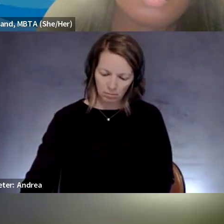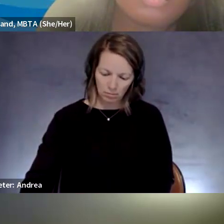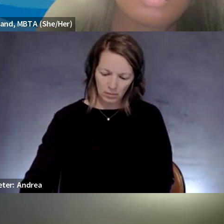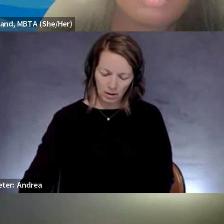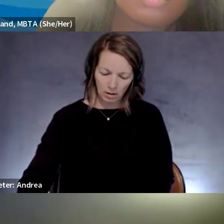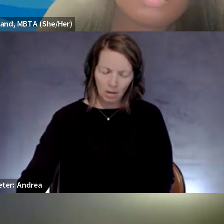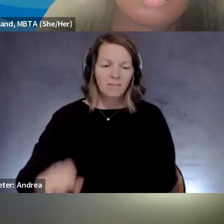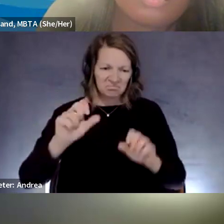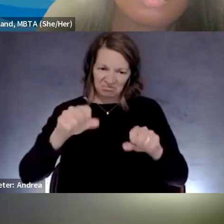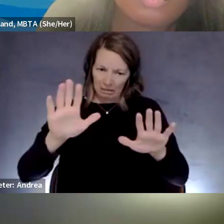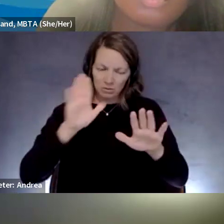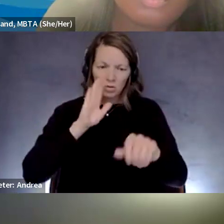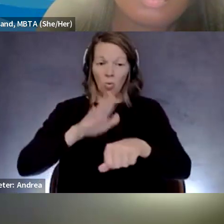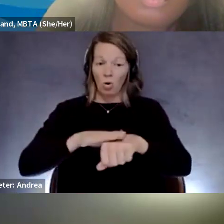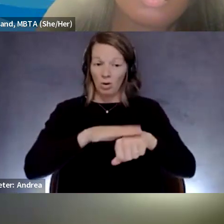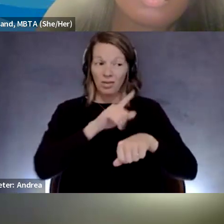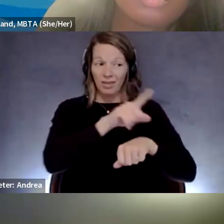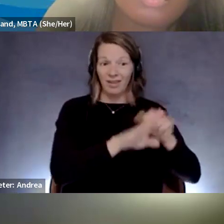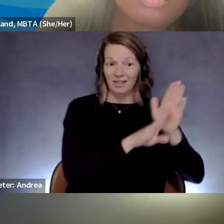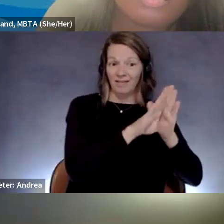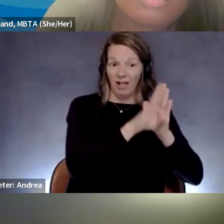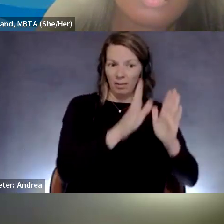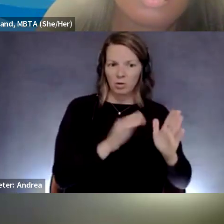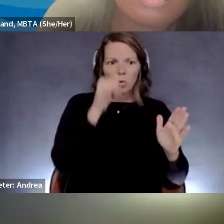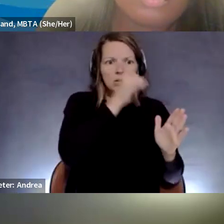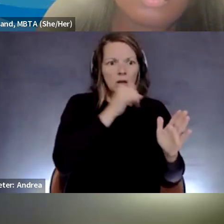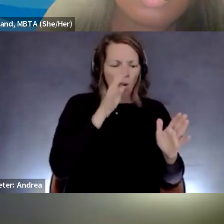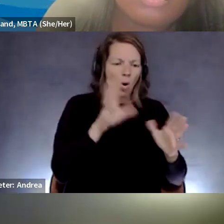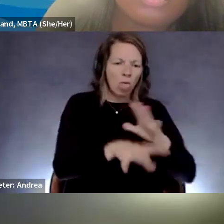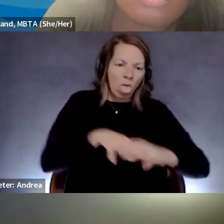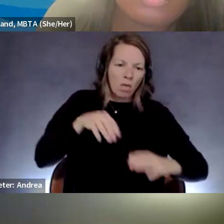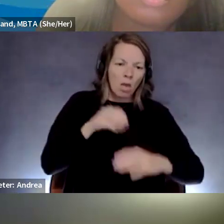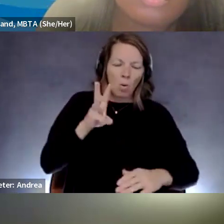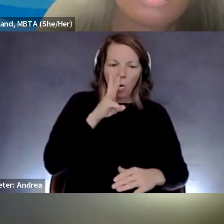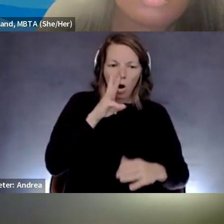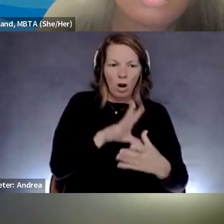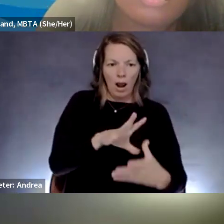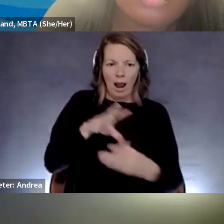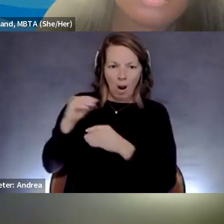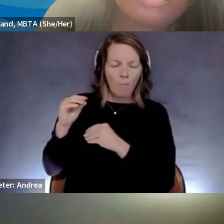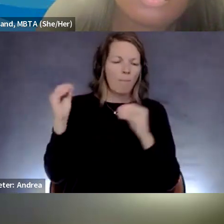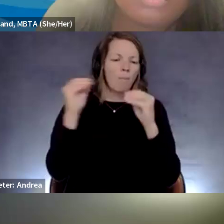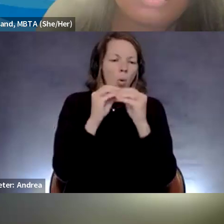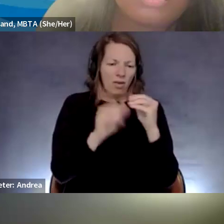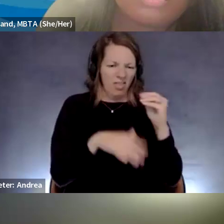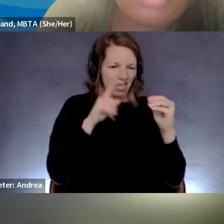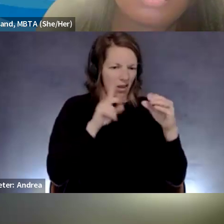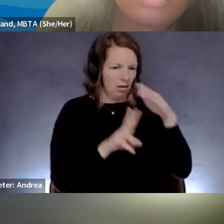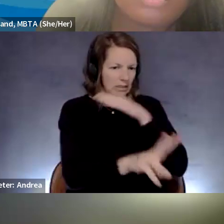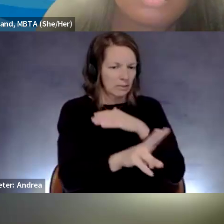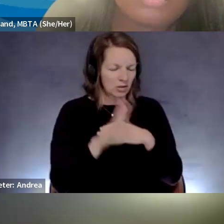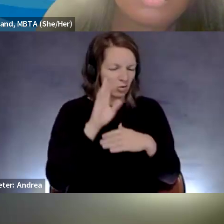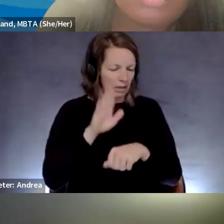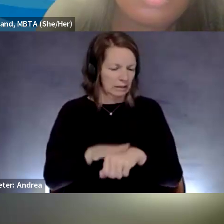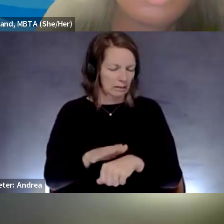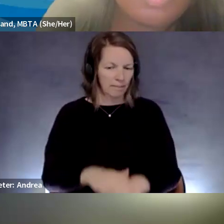I'm warning you that the developers were astonished by the amount of dewatering they had to do. It was much more than they anticipated. So just heads up.